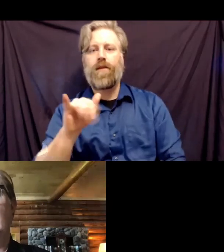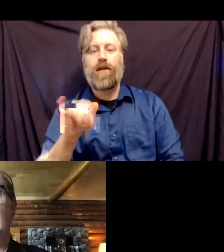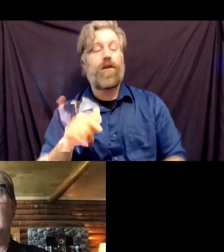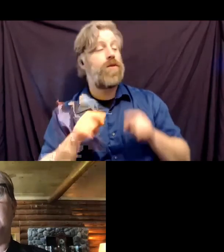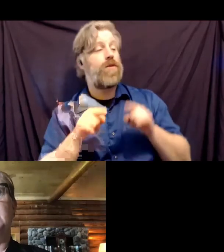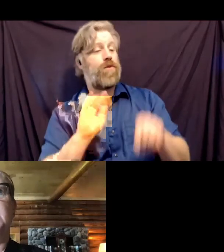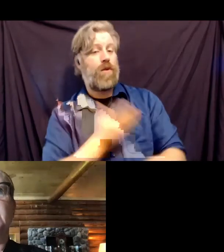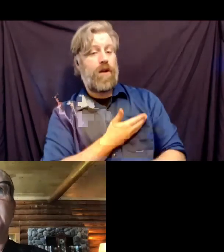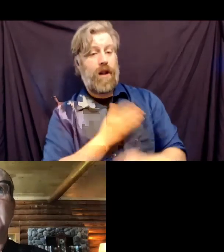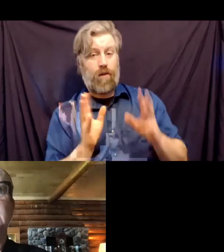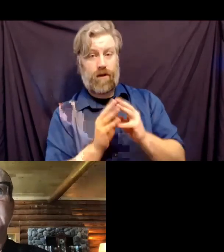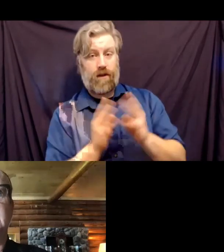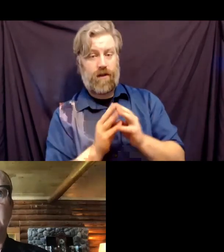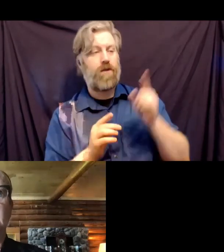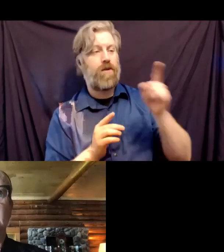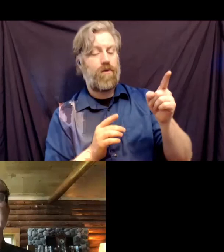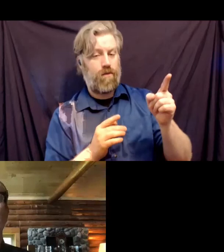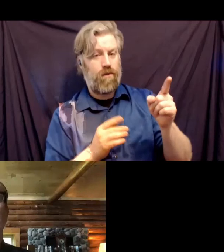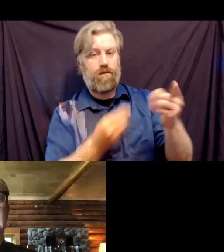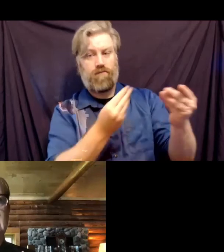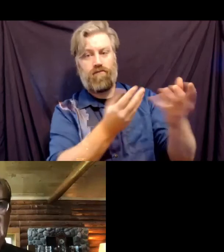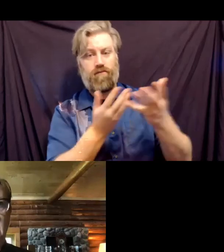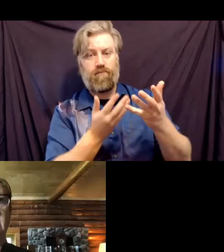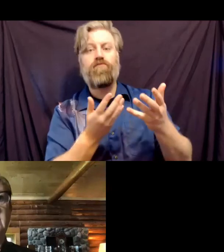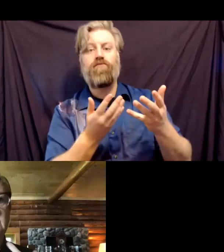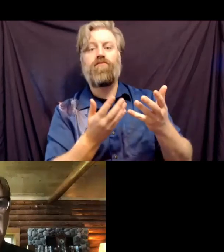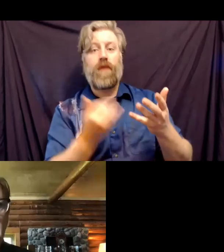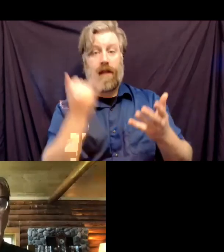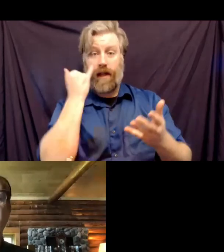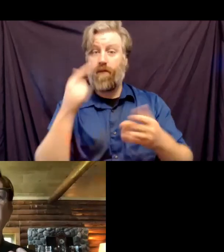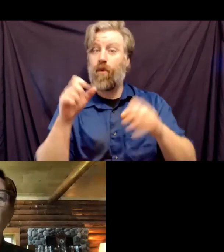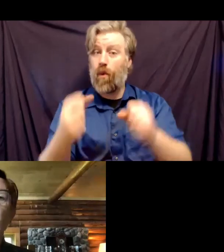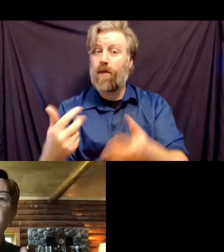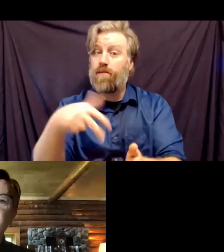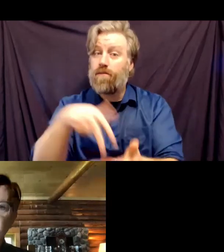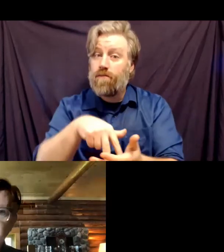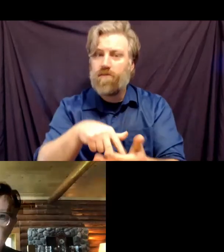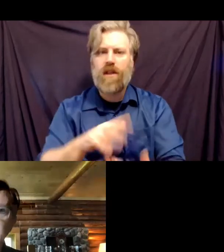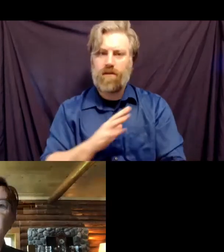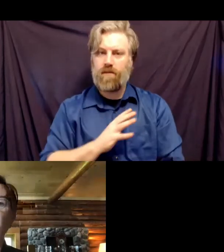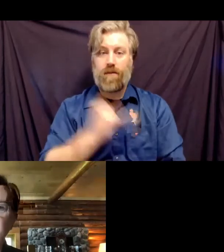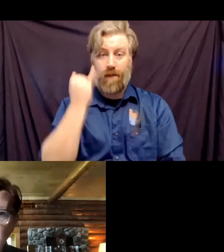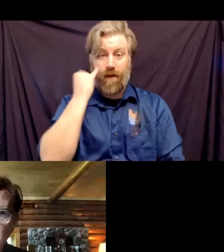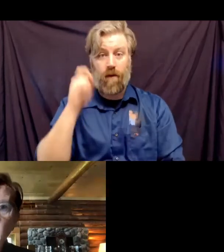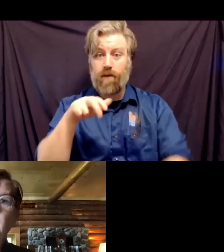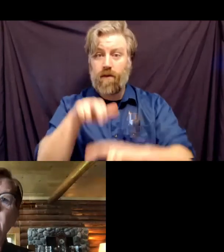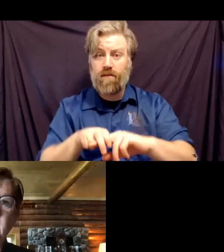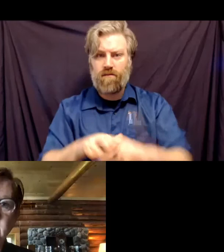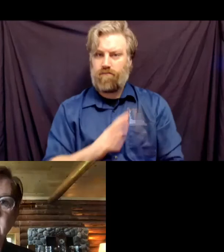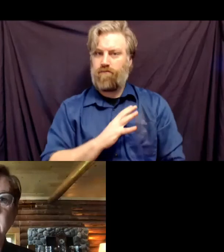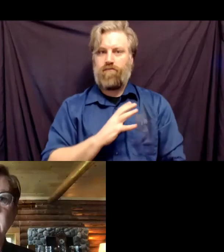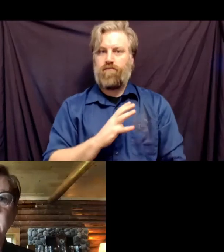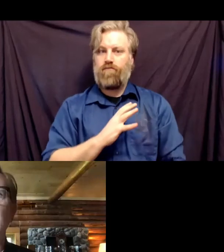have shared that, if you're someone who can stand, then stand. If you're someone who needs to sit, then you may sit through